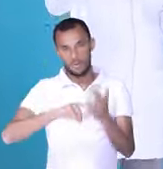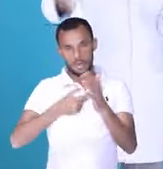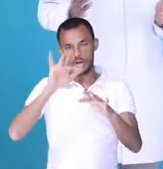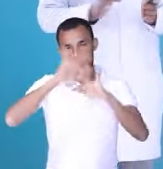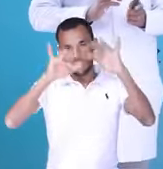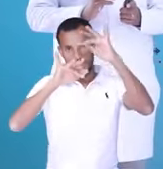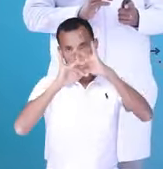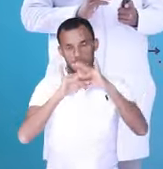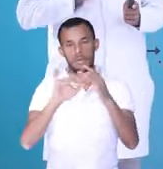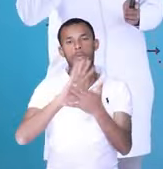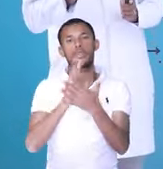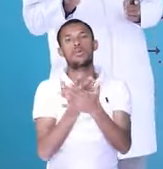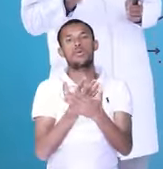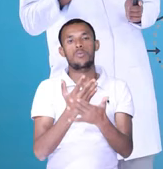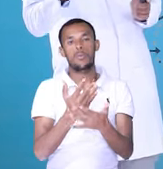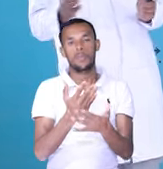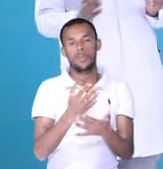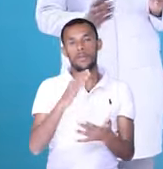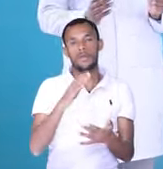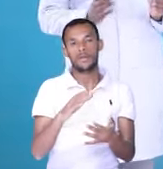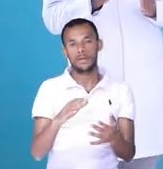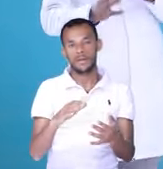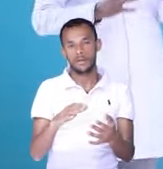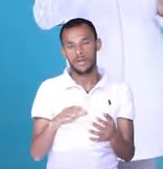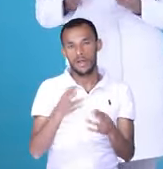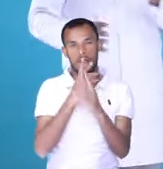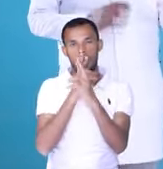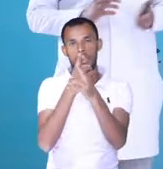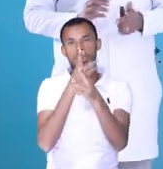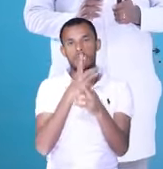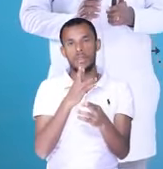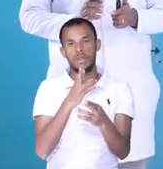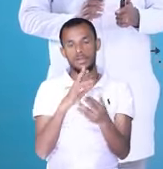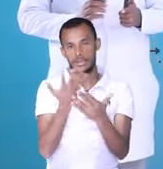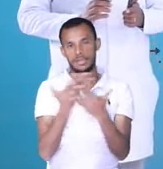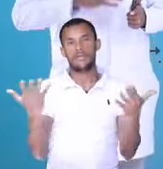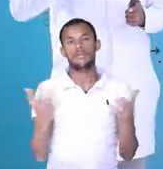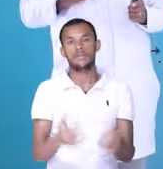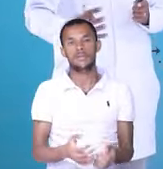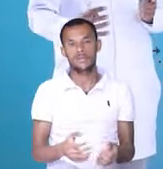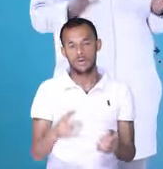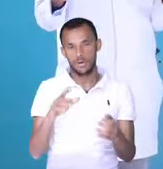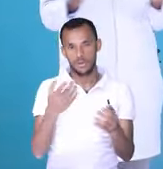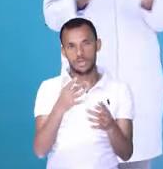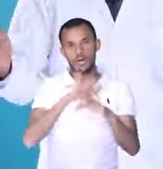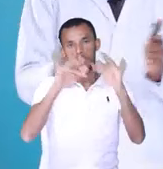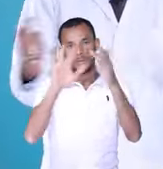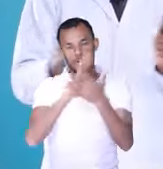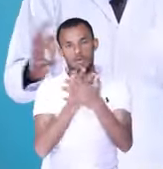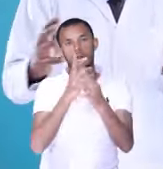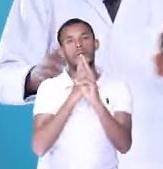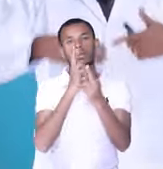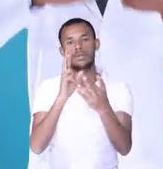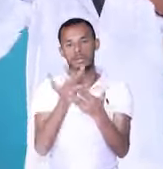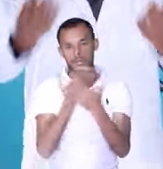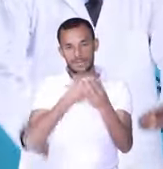solute and solvent. The contact between reactant substances. When the contact between the reactant